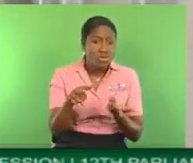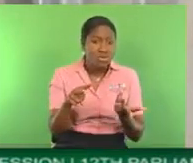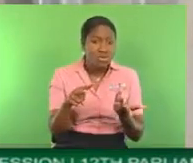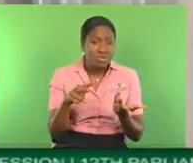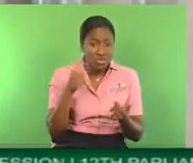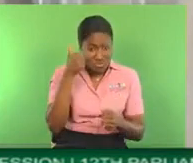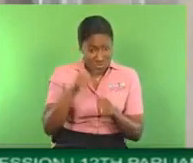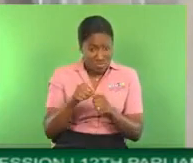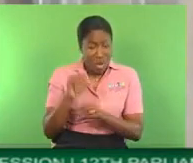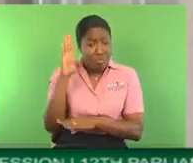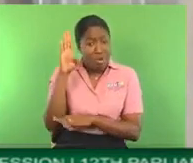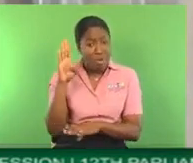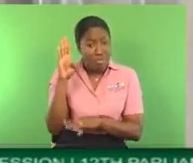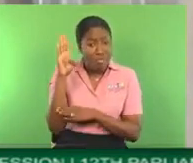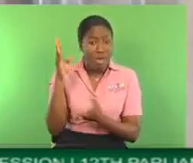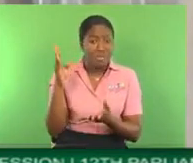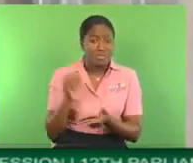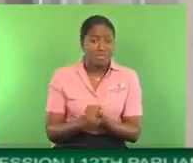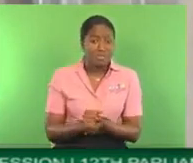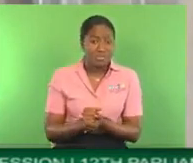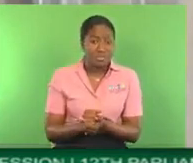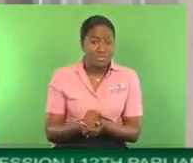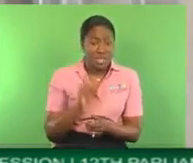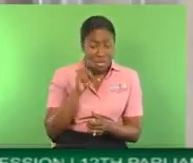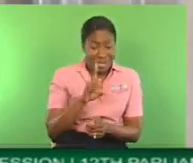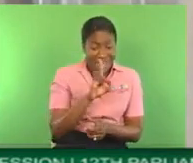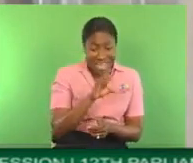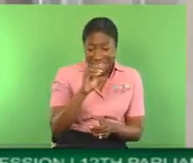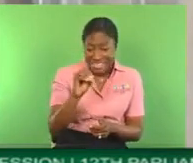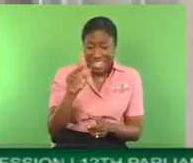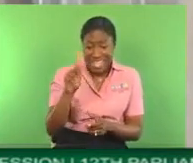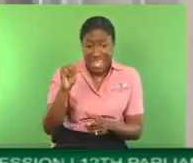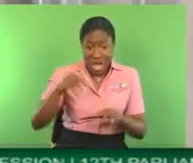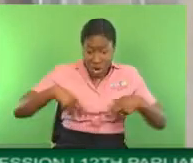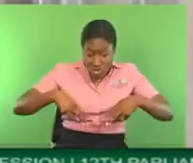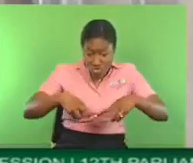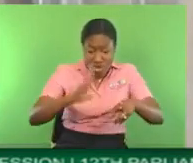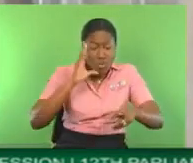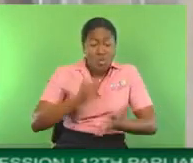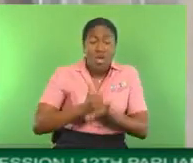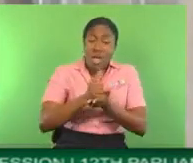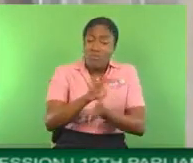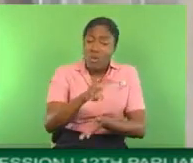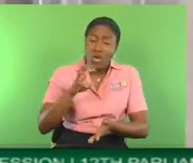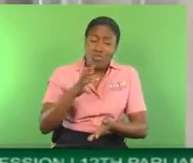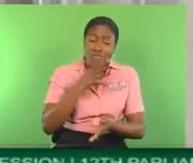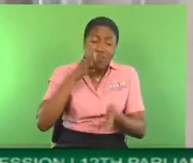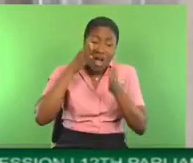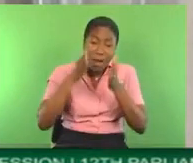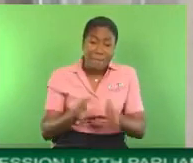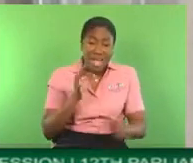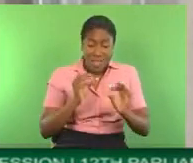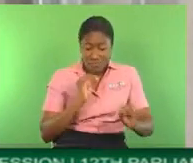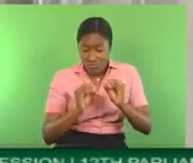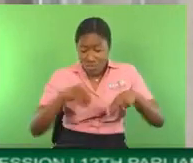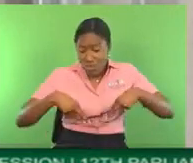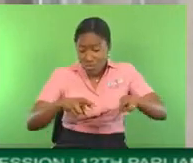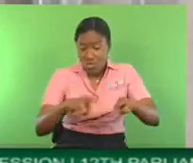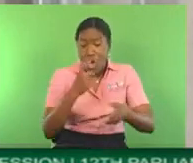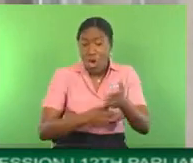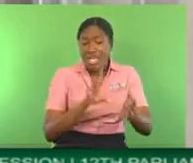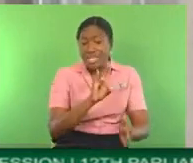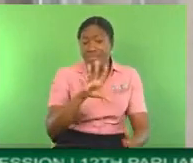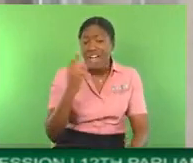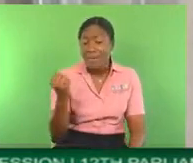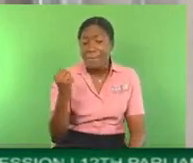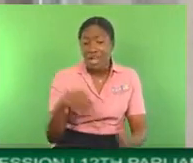promises. It will cover 80 kilometers and provided relief for over 400 farmers. Cost 75 million.